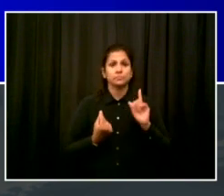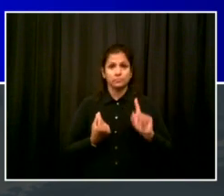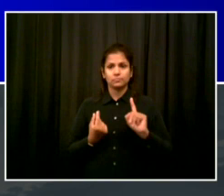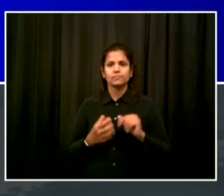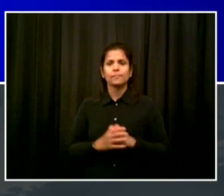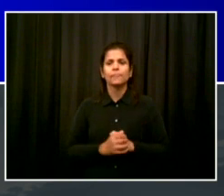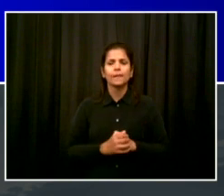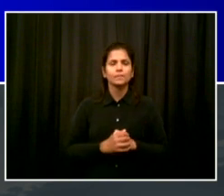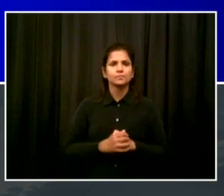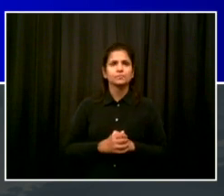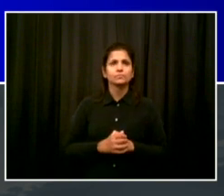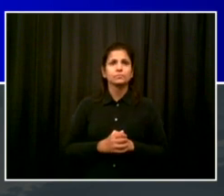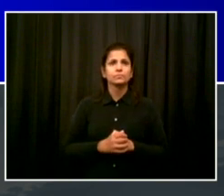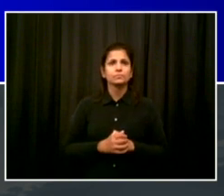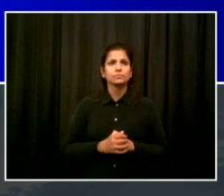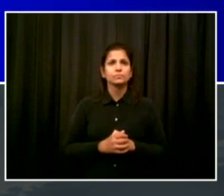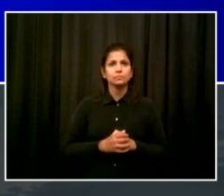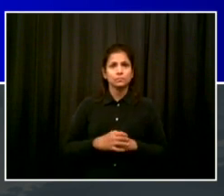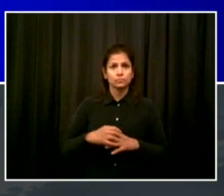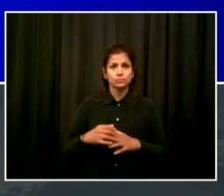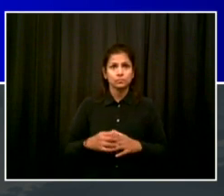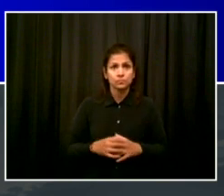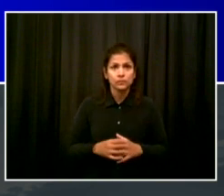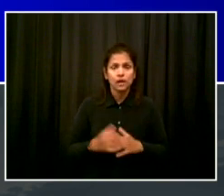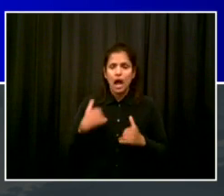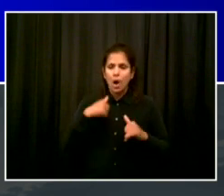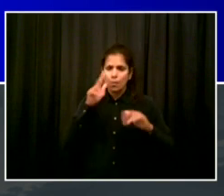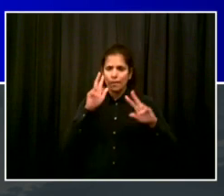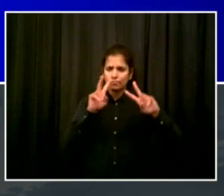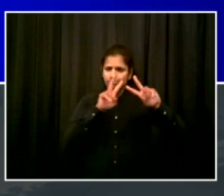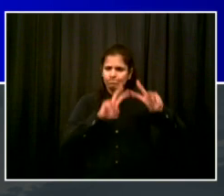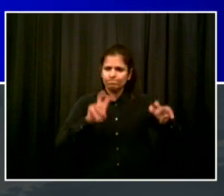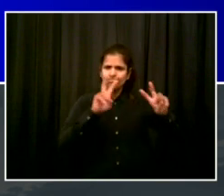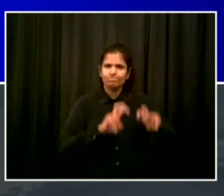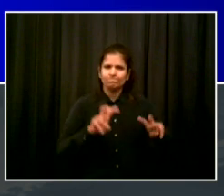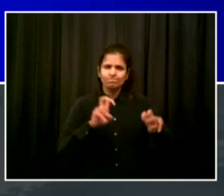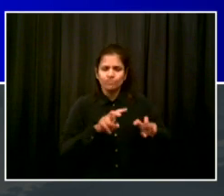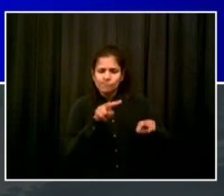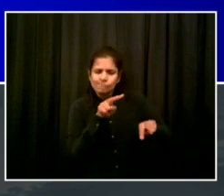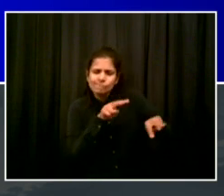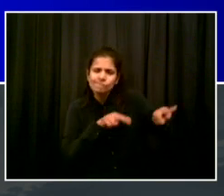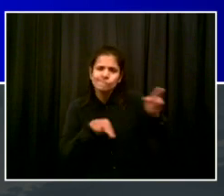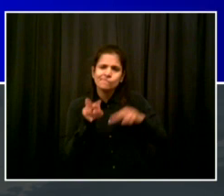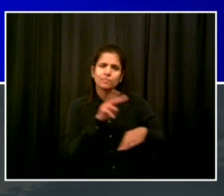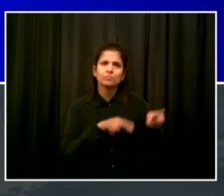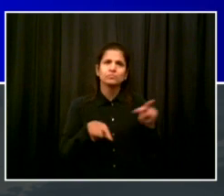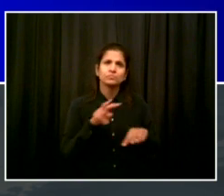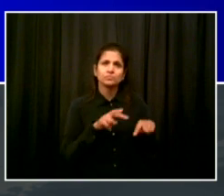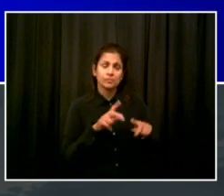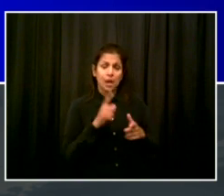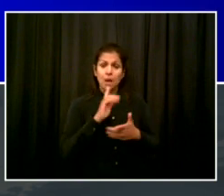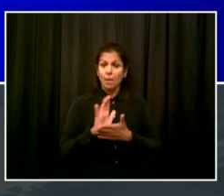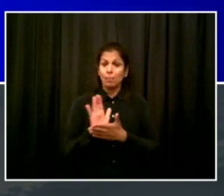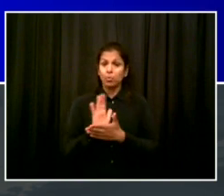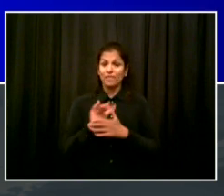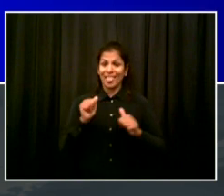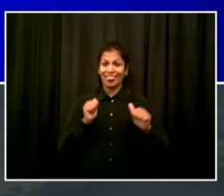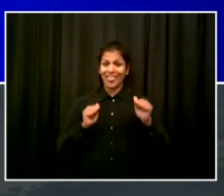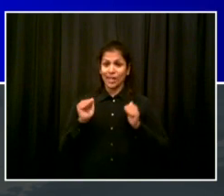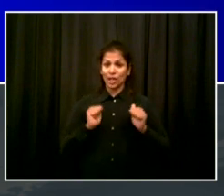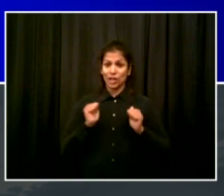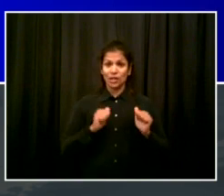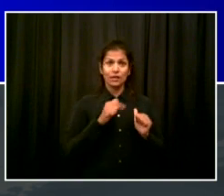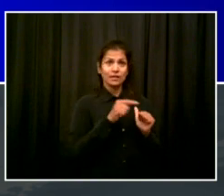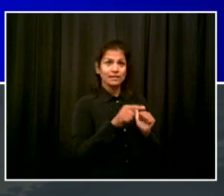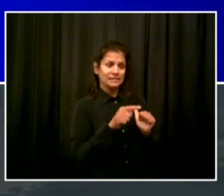be looked at very carefully, very individually. So some will not resume in phase 4, certainly not right away. And that continues